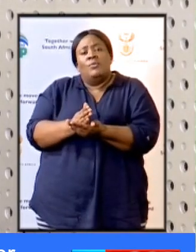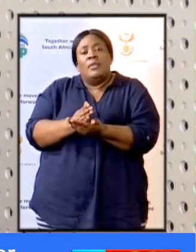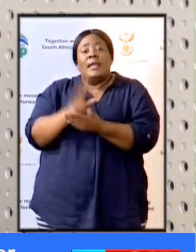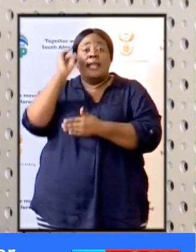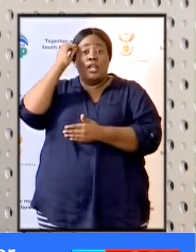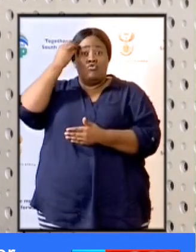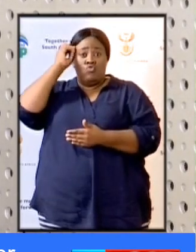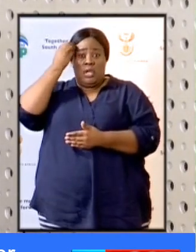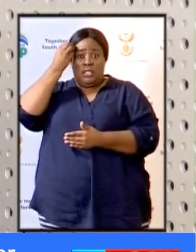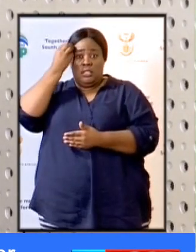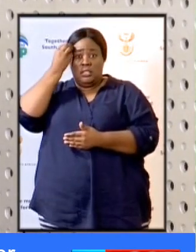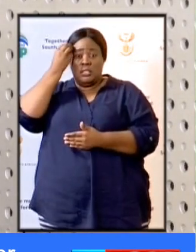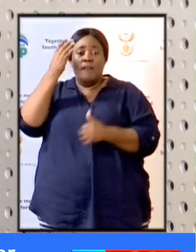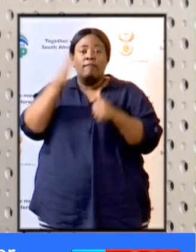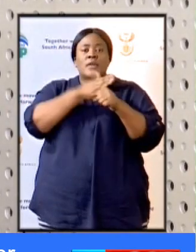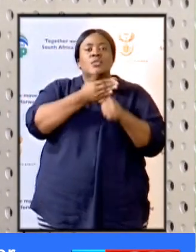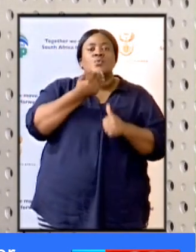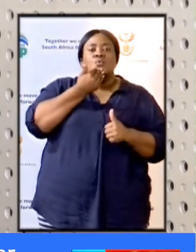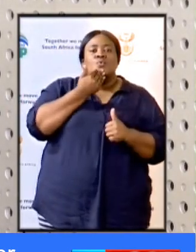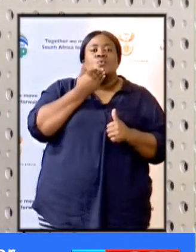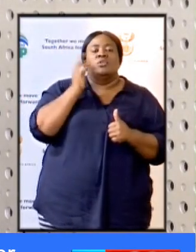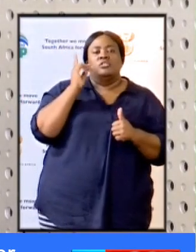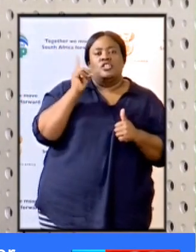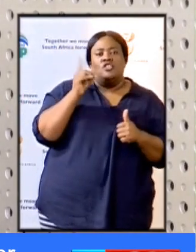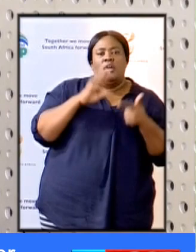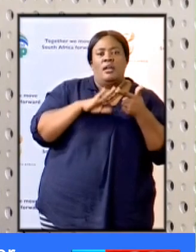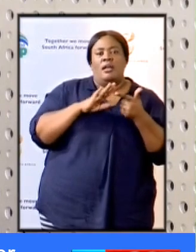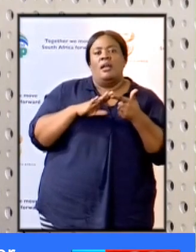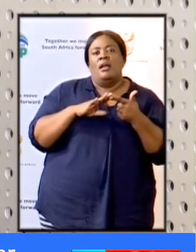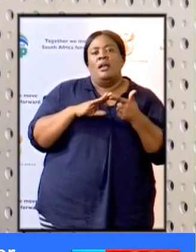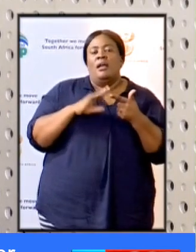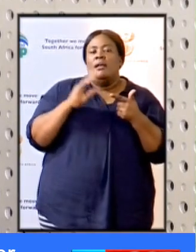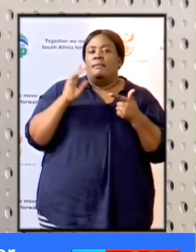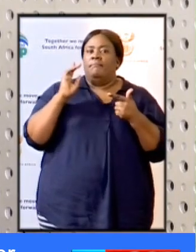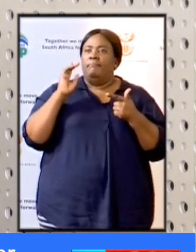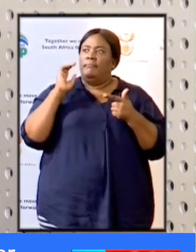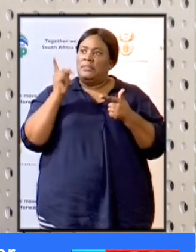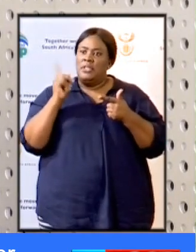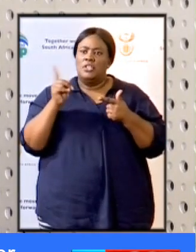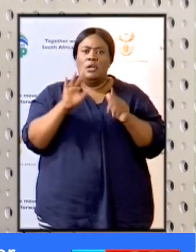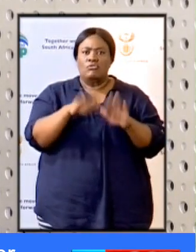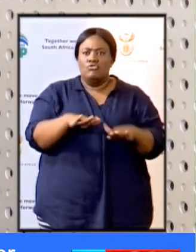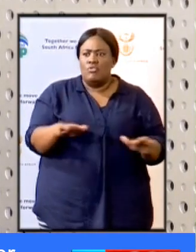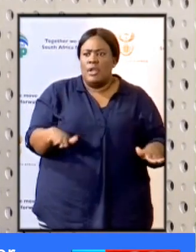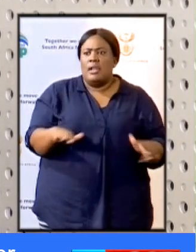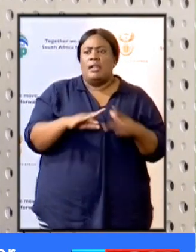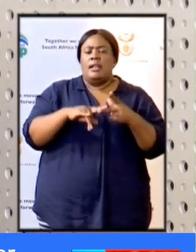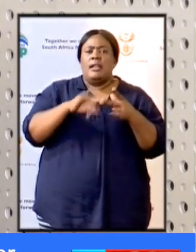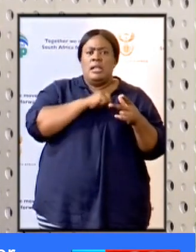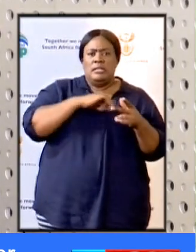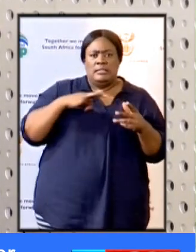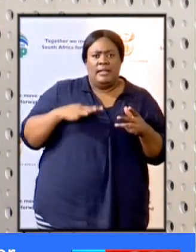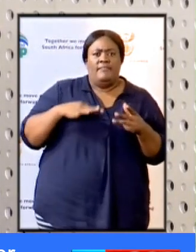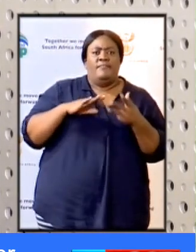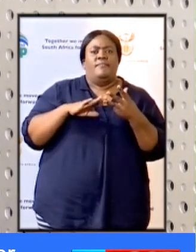of our children, our educators, and our workers a top priority, bearing in mind that